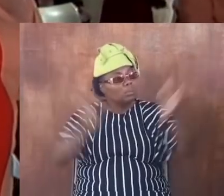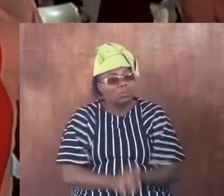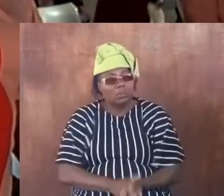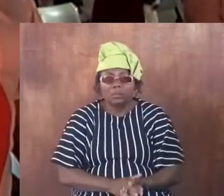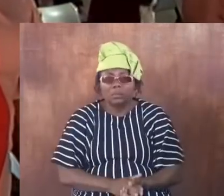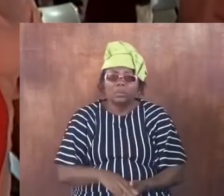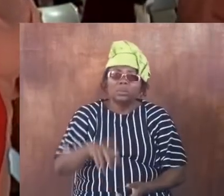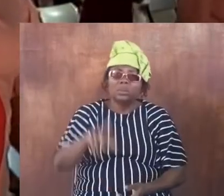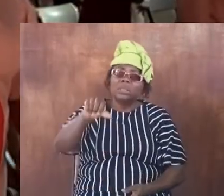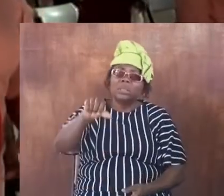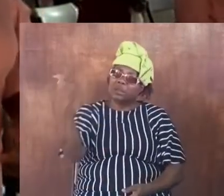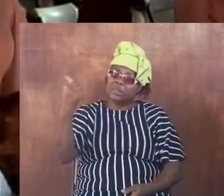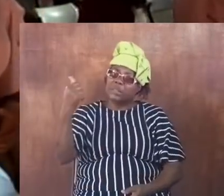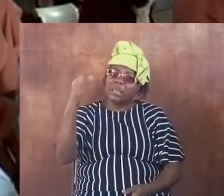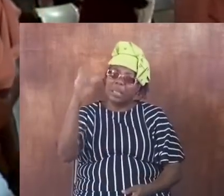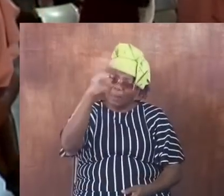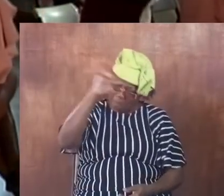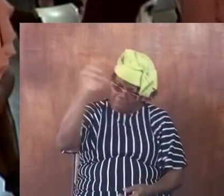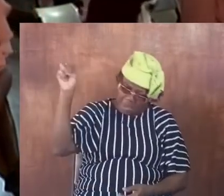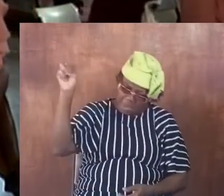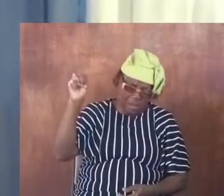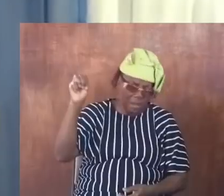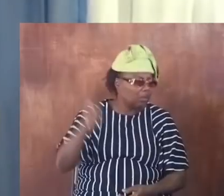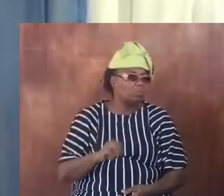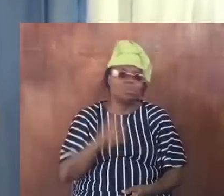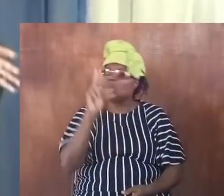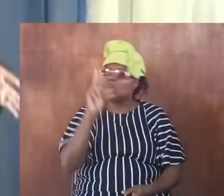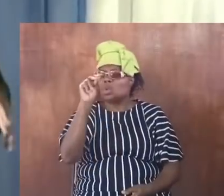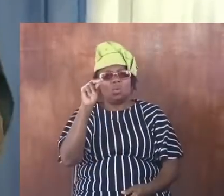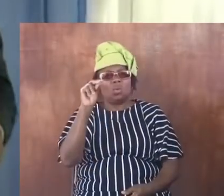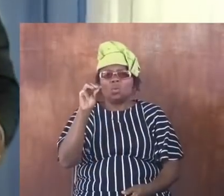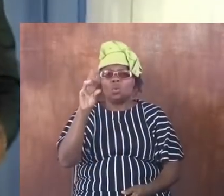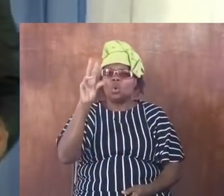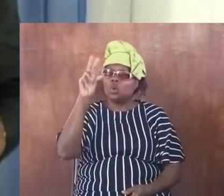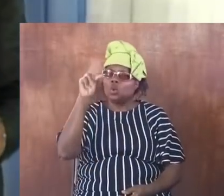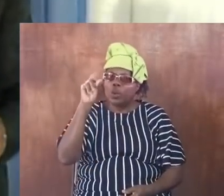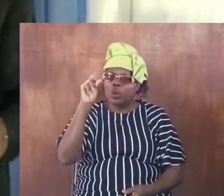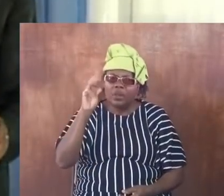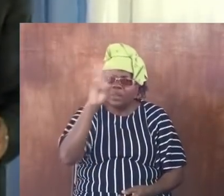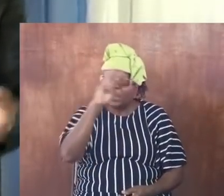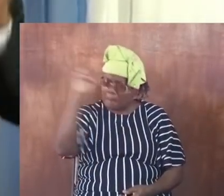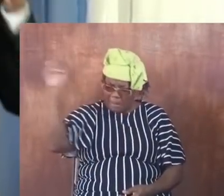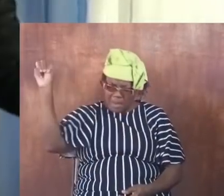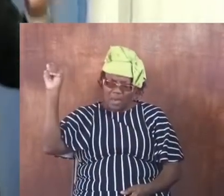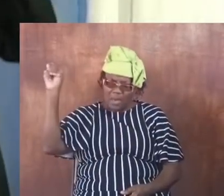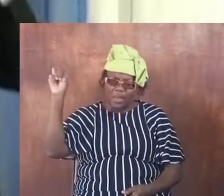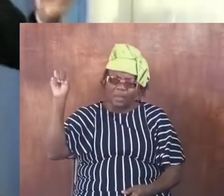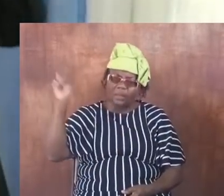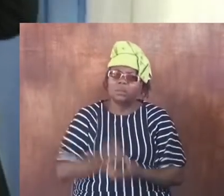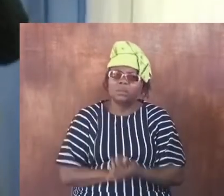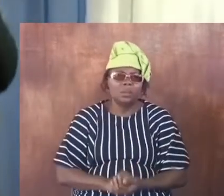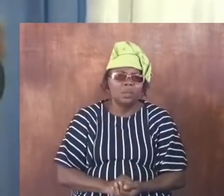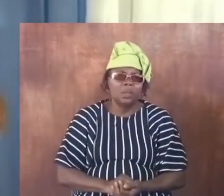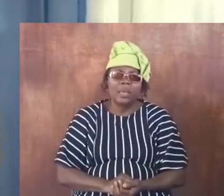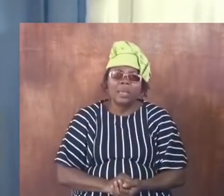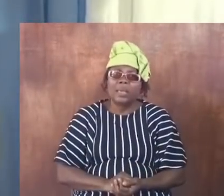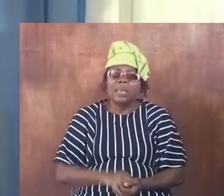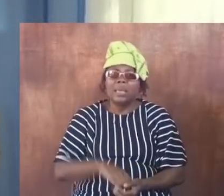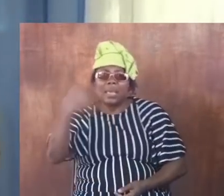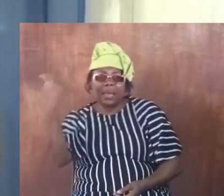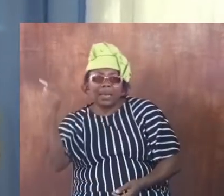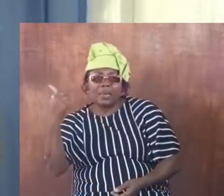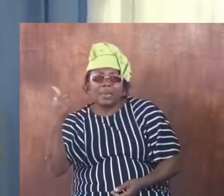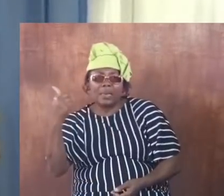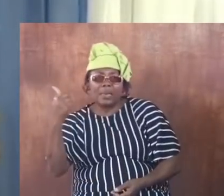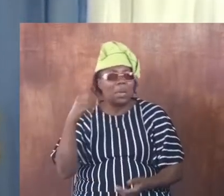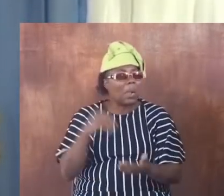$10 million, and we speak in US dollars now. $20 million, $100 million, $1 billion is